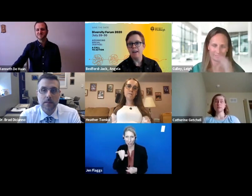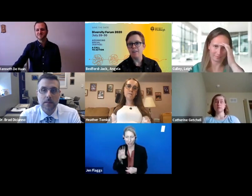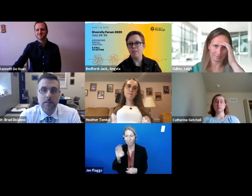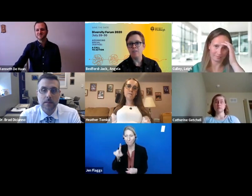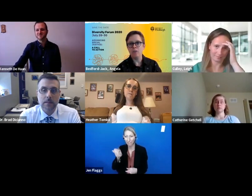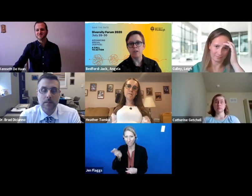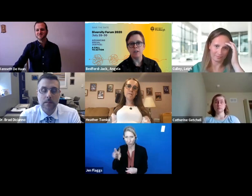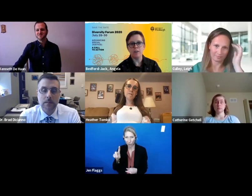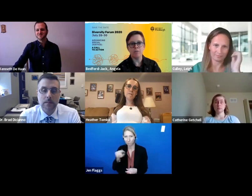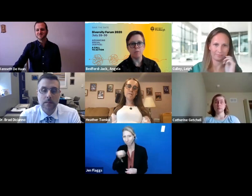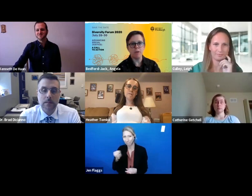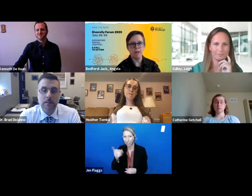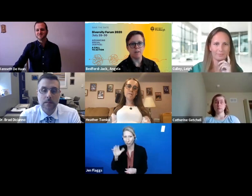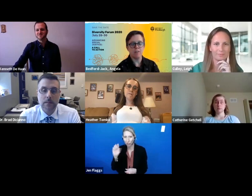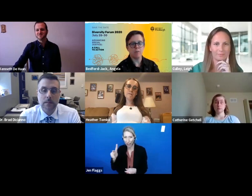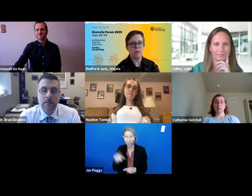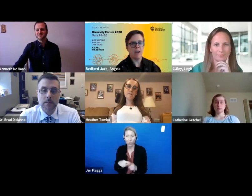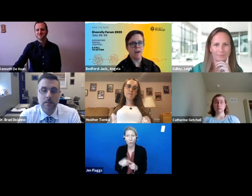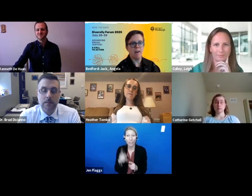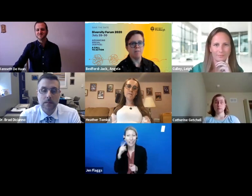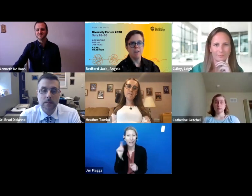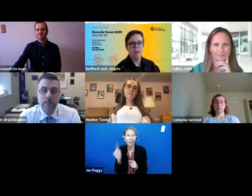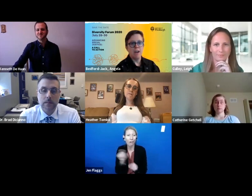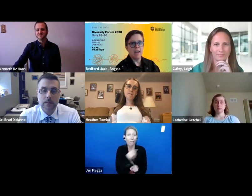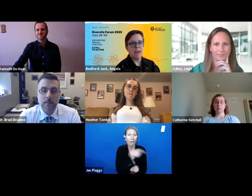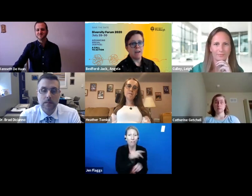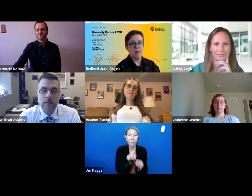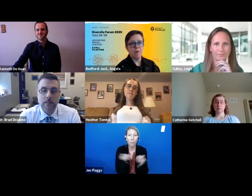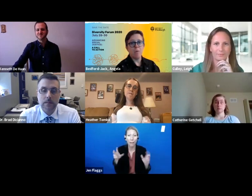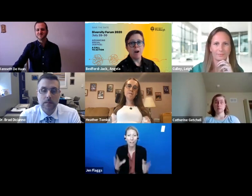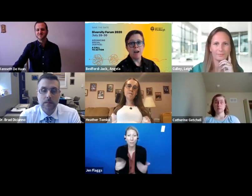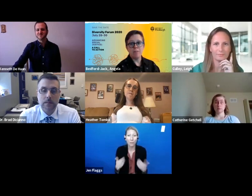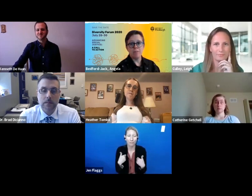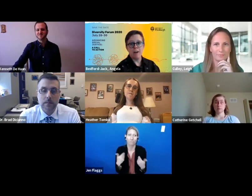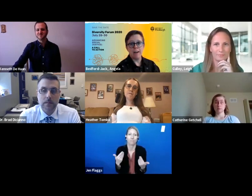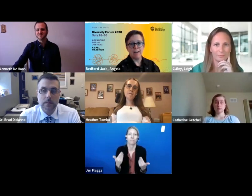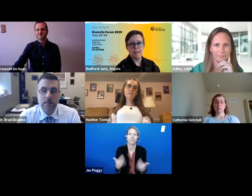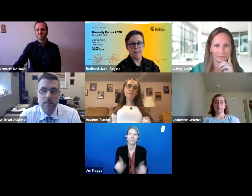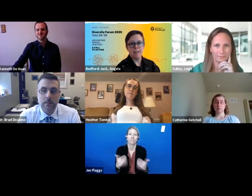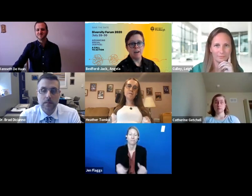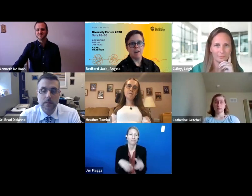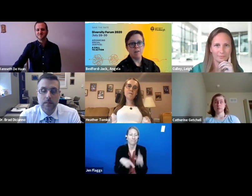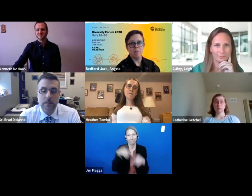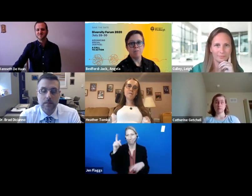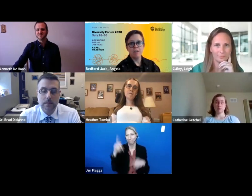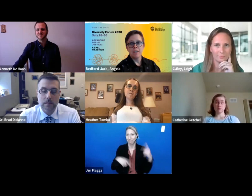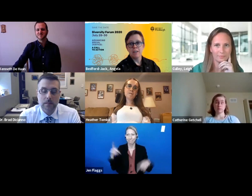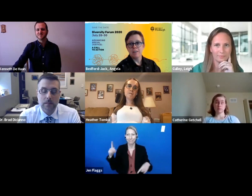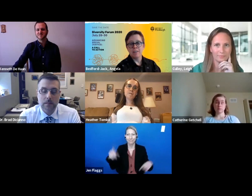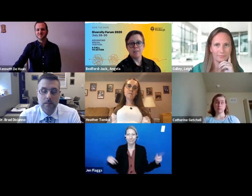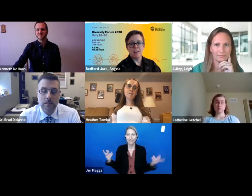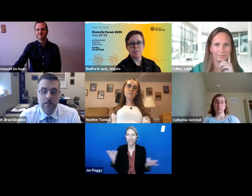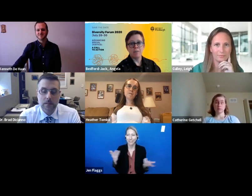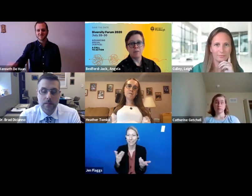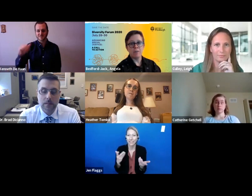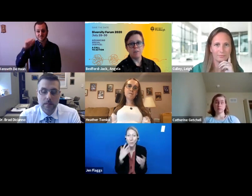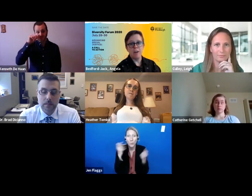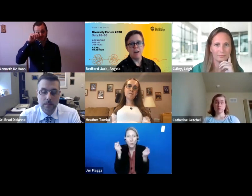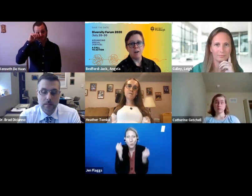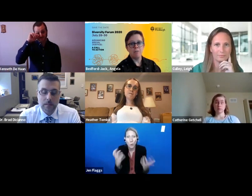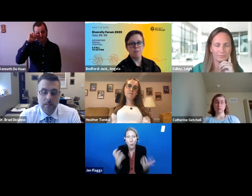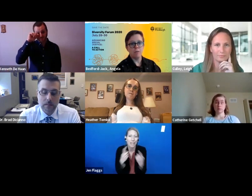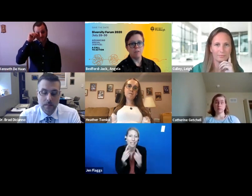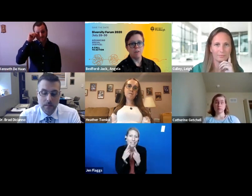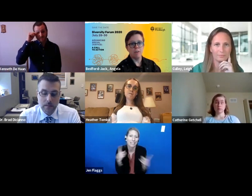and as you can hear from the panelists, we have a wide variety of